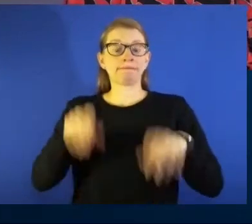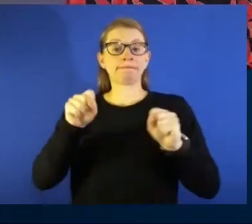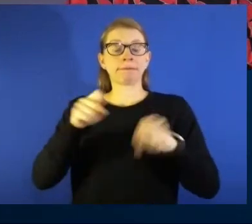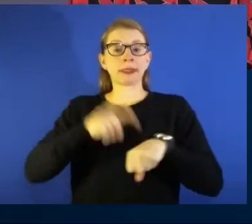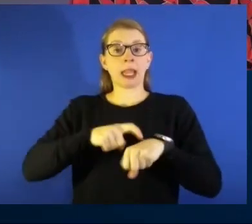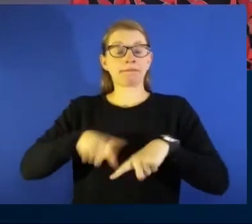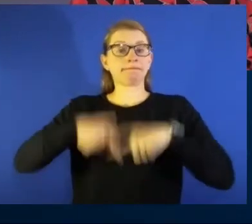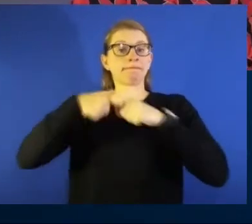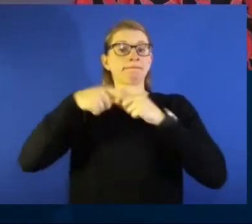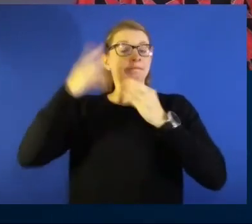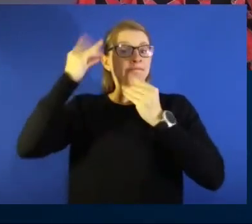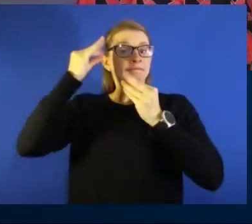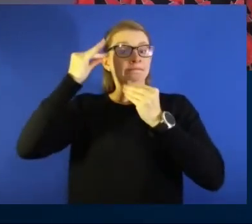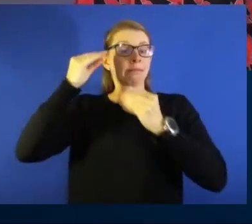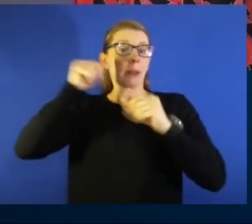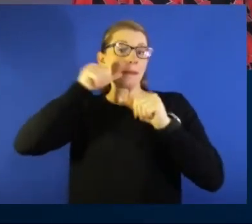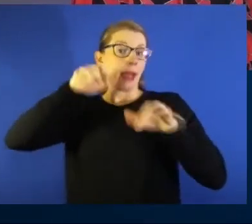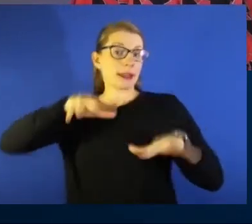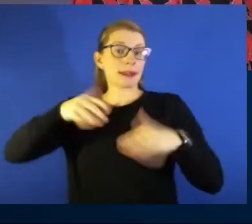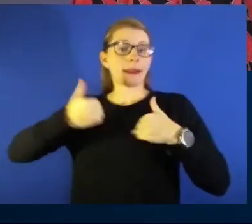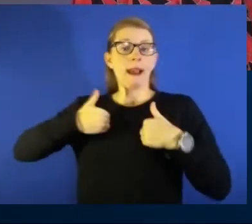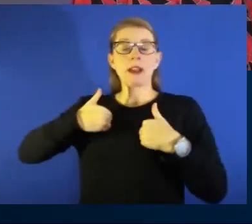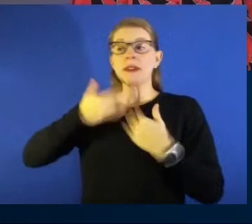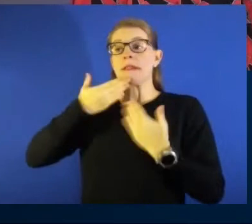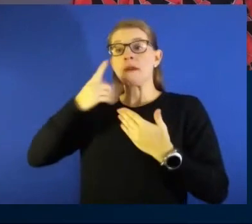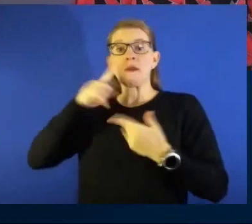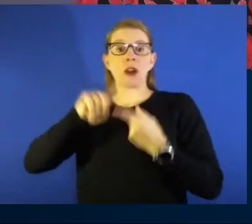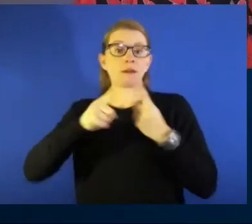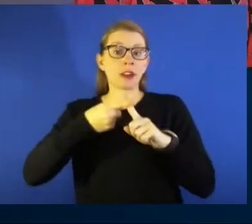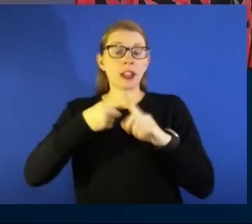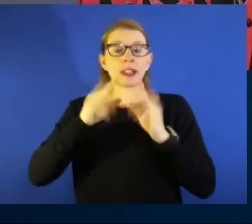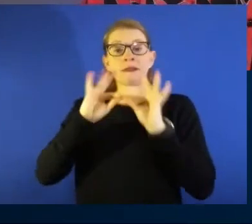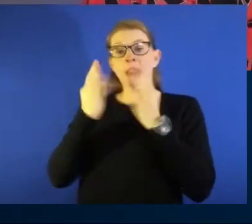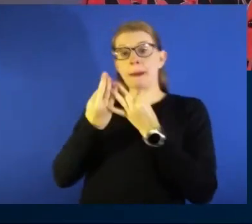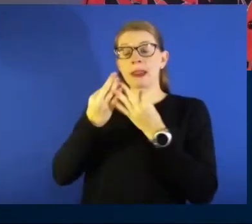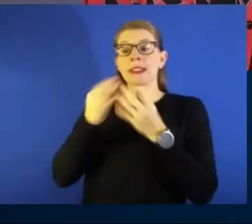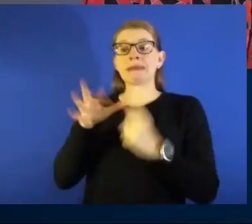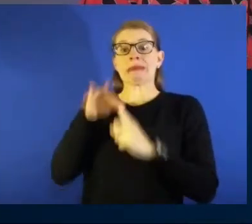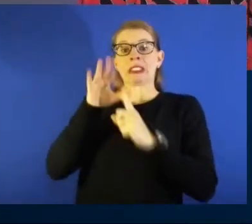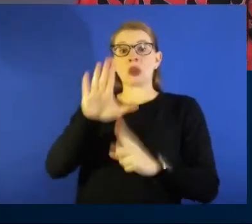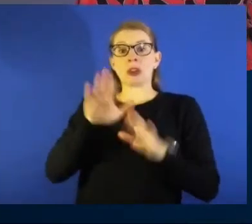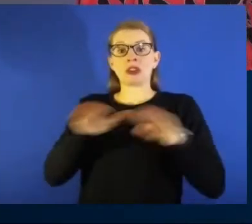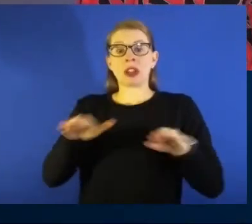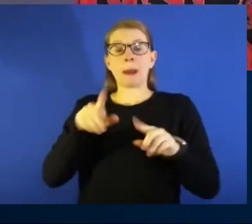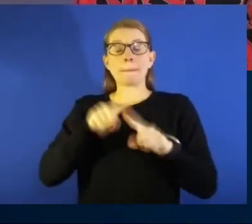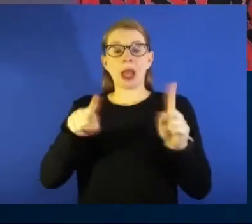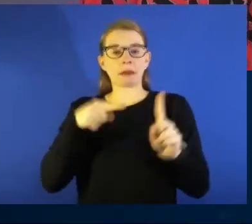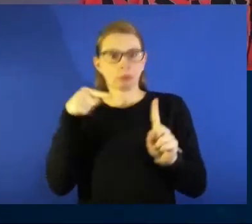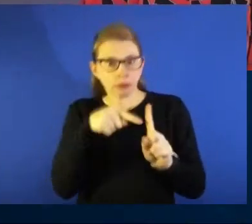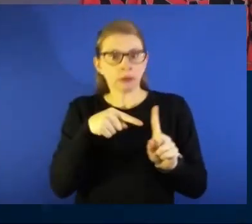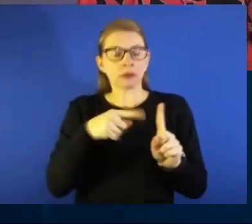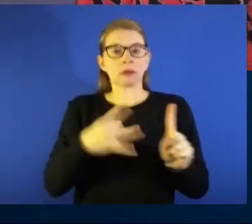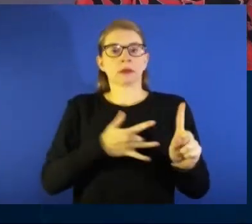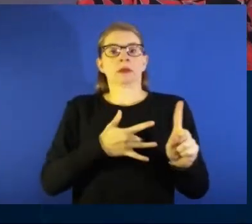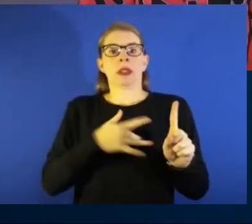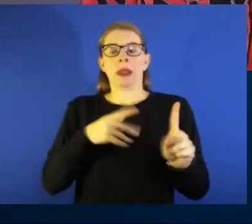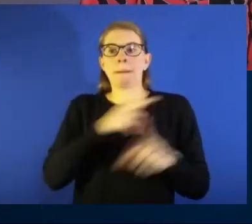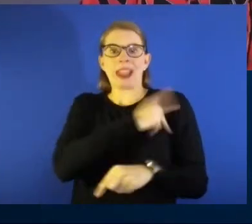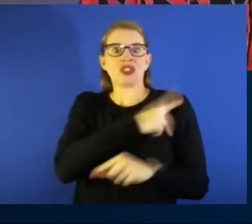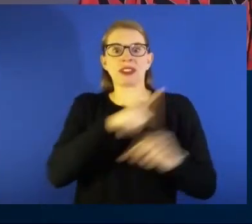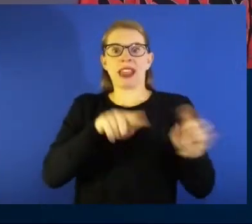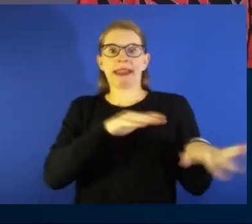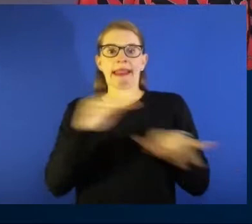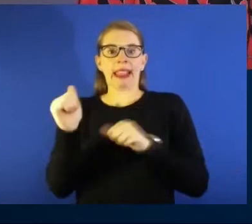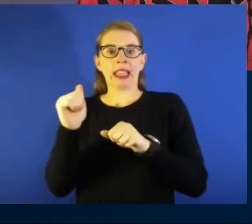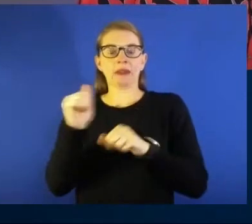that you have. You're grateful for your friends and family, especially your children. But this is what stood out to me when you said, patients can't leave the hospital at night, but I get to go